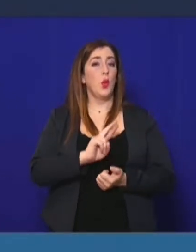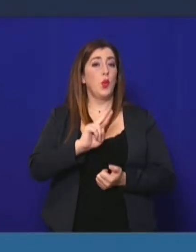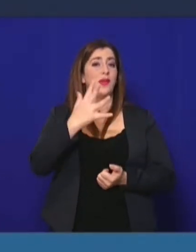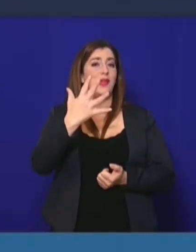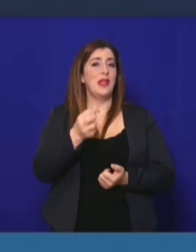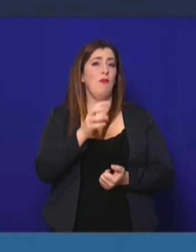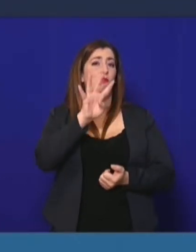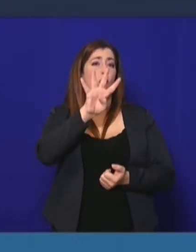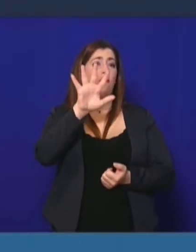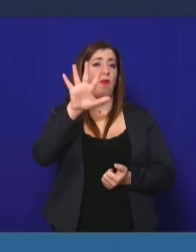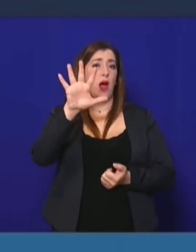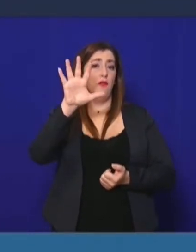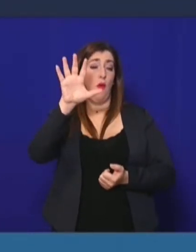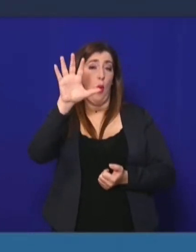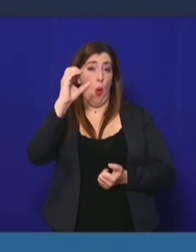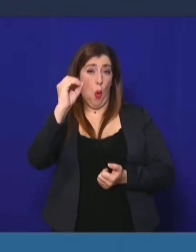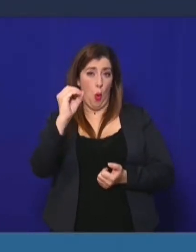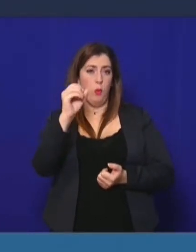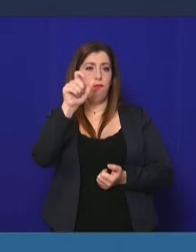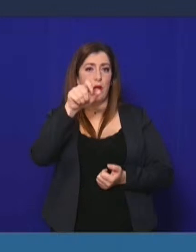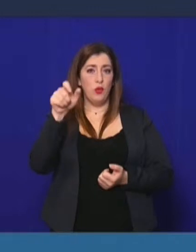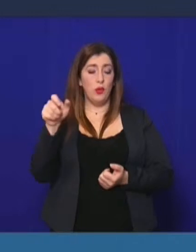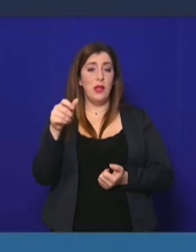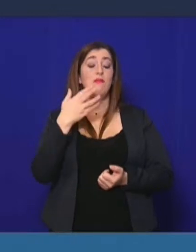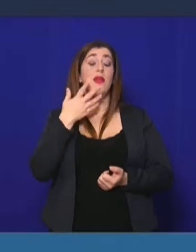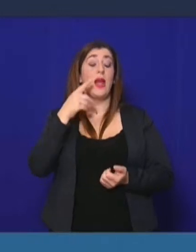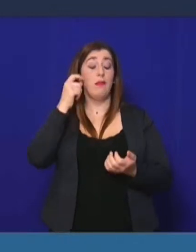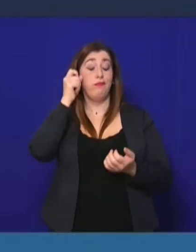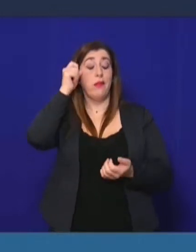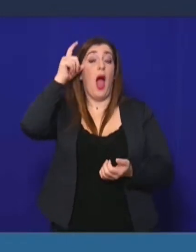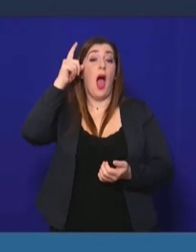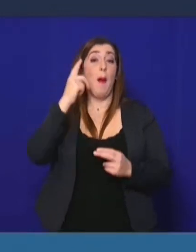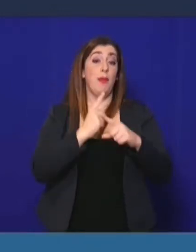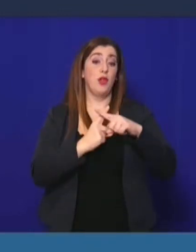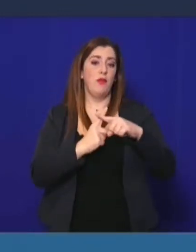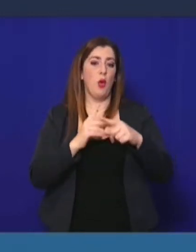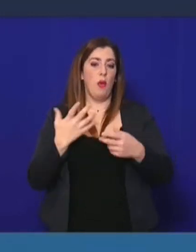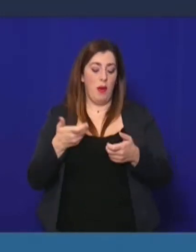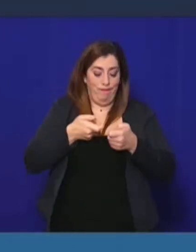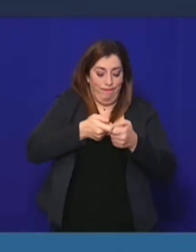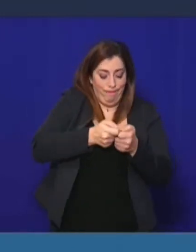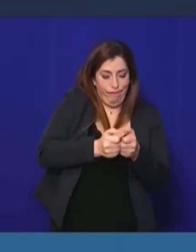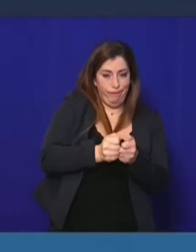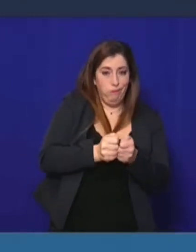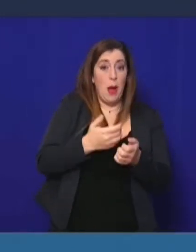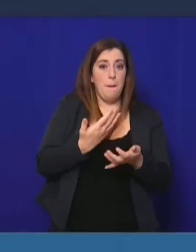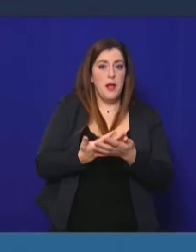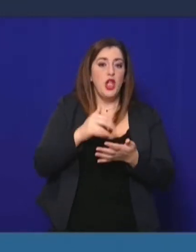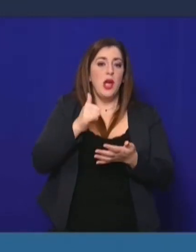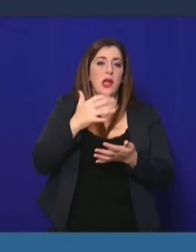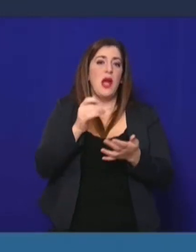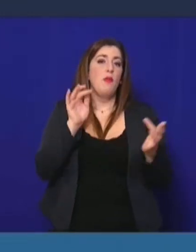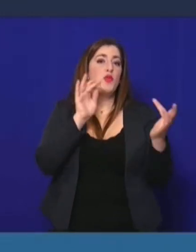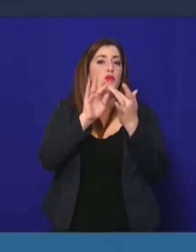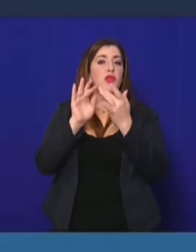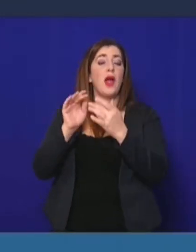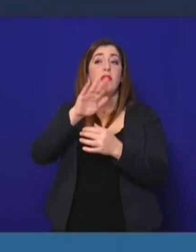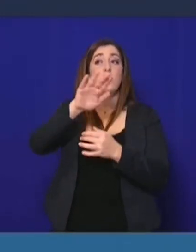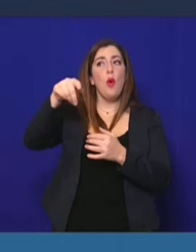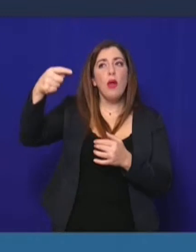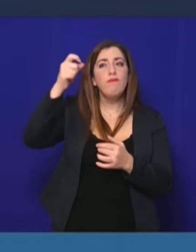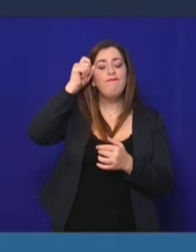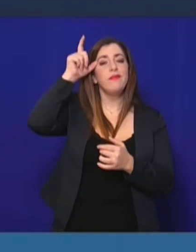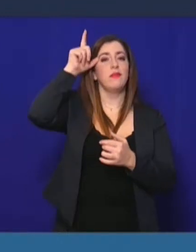tirriżultaw pożittivi fuq il-mobile tagħkom. Il-vaccination, rajna kemm